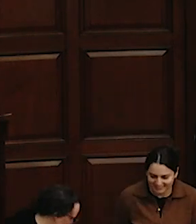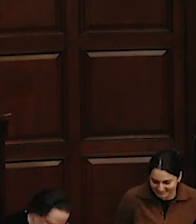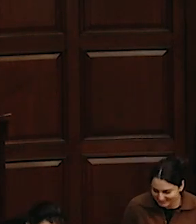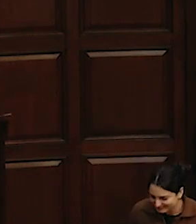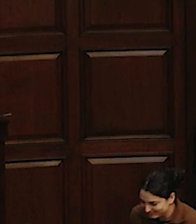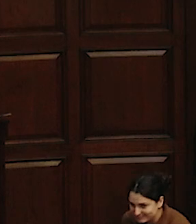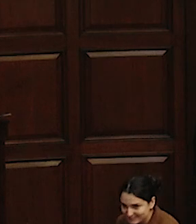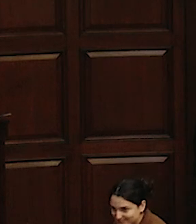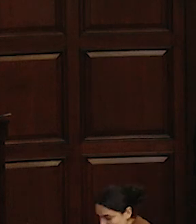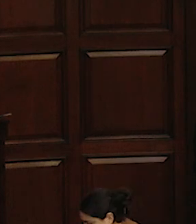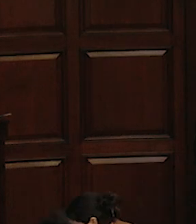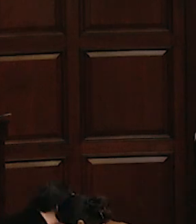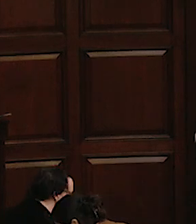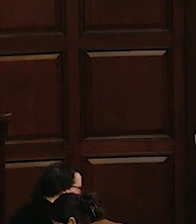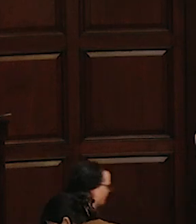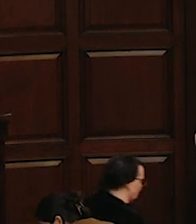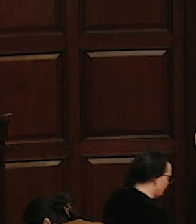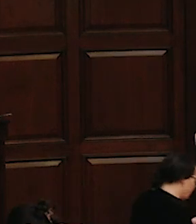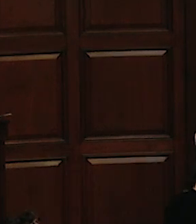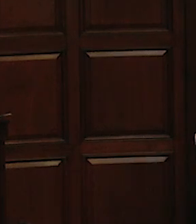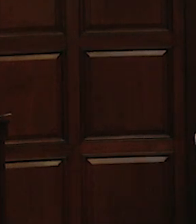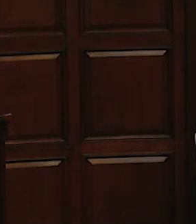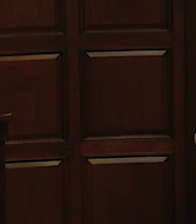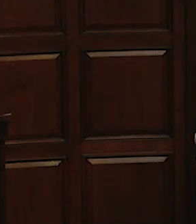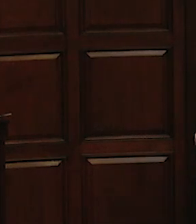And Mags is pointing out, I think there's another question down the back.